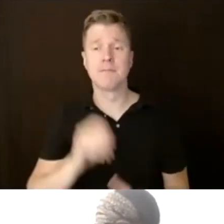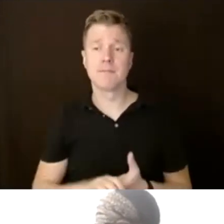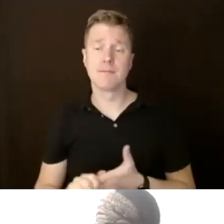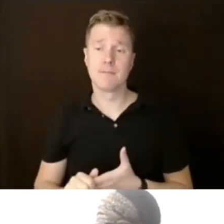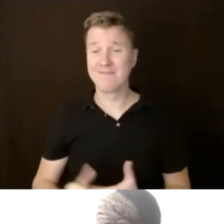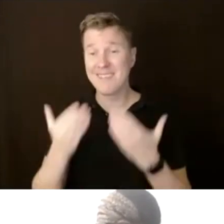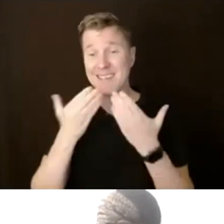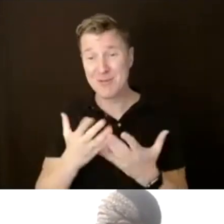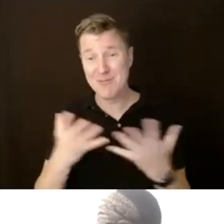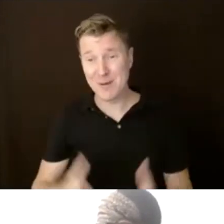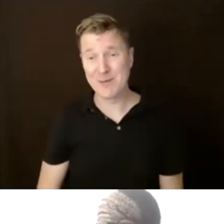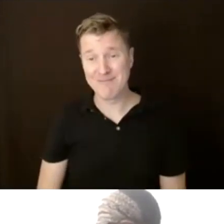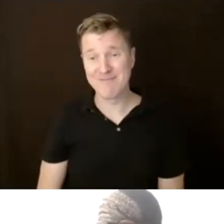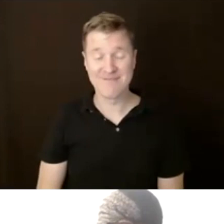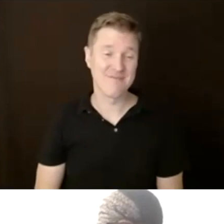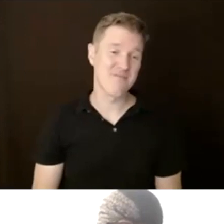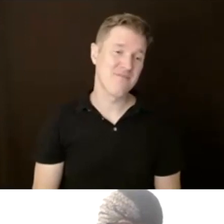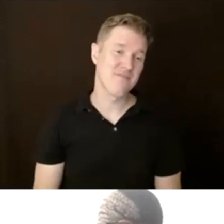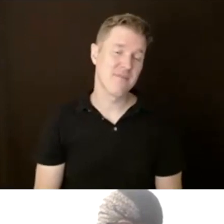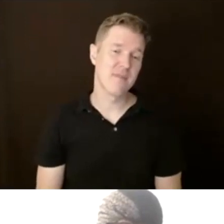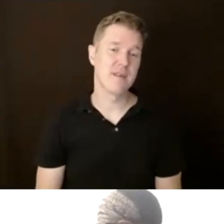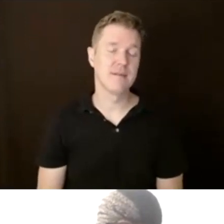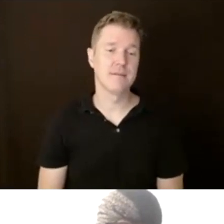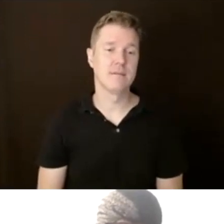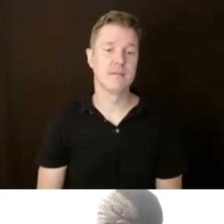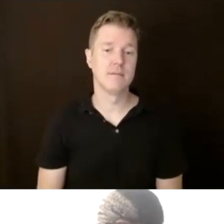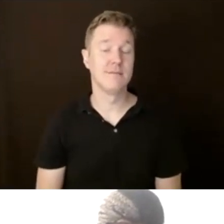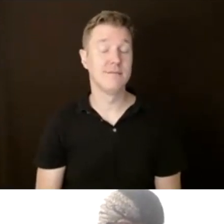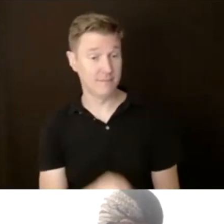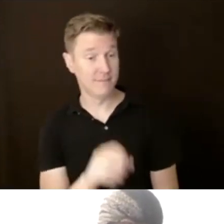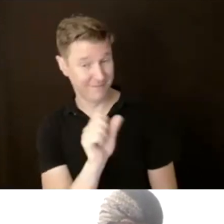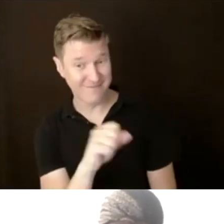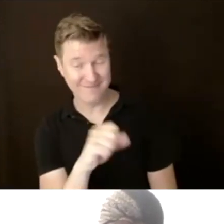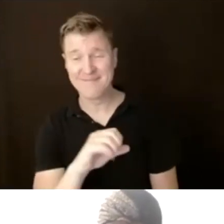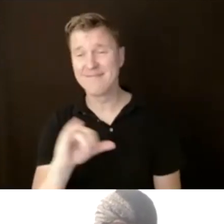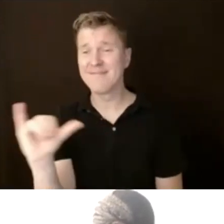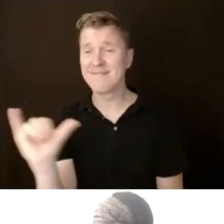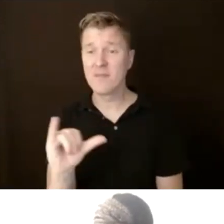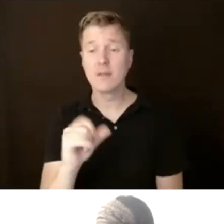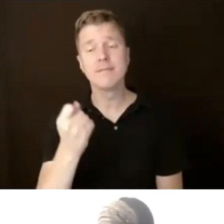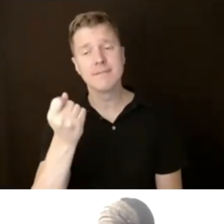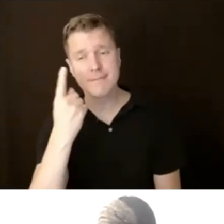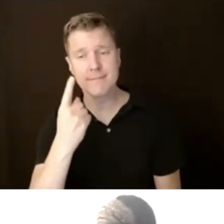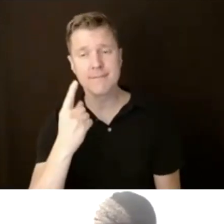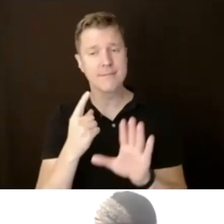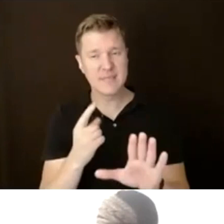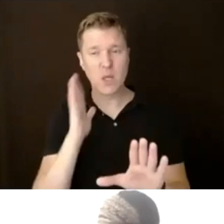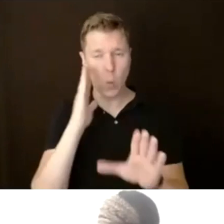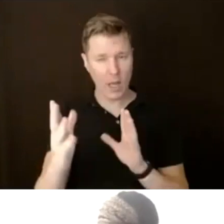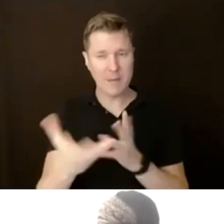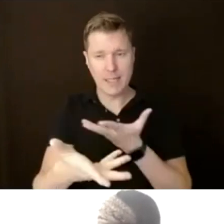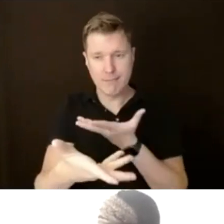Thank you so much. And so, yeah, and also this is going to be an